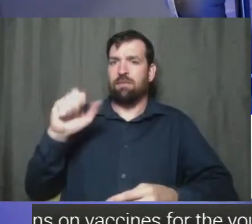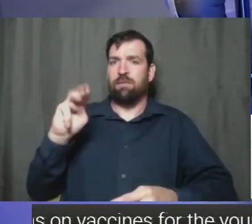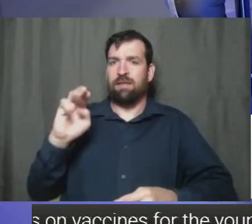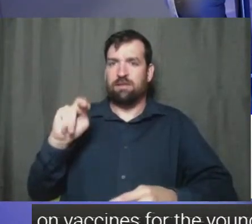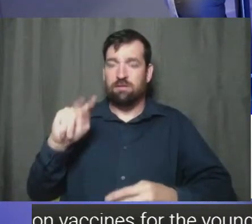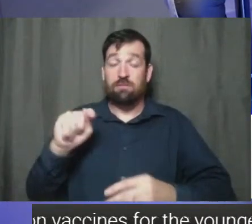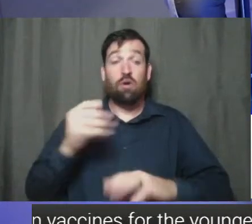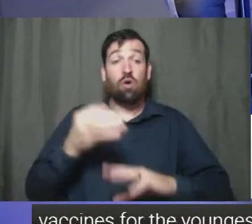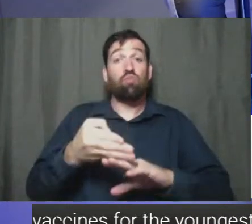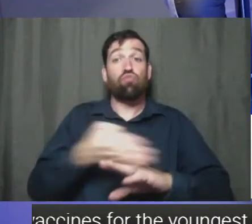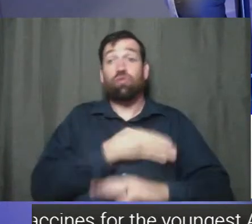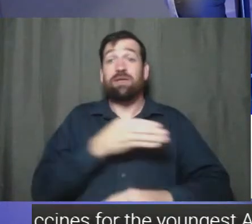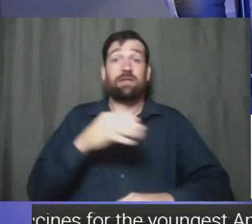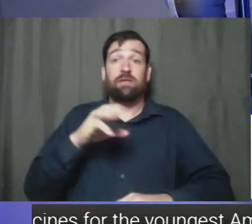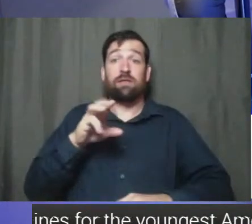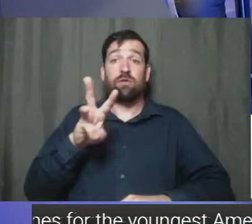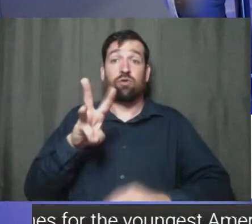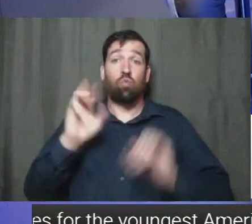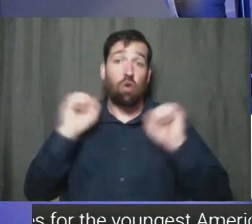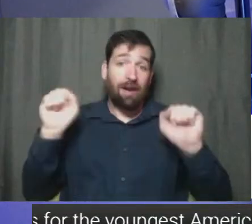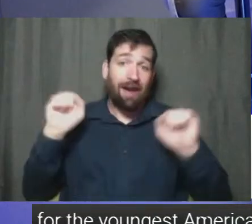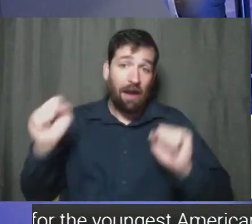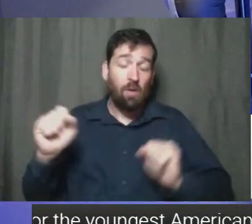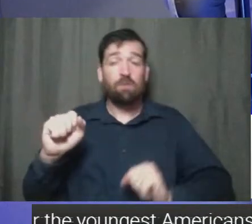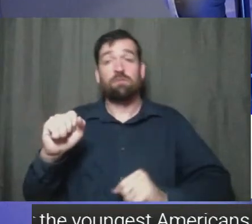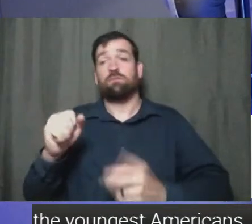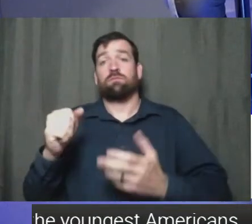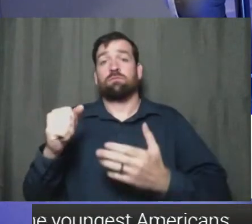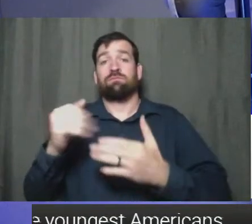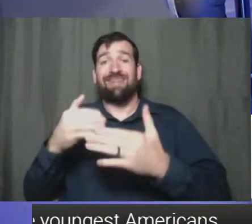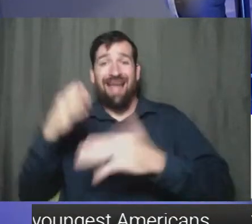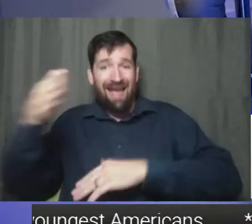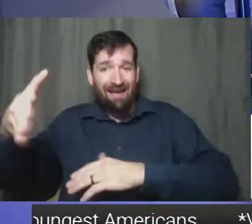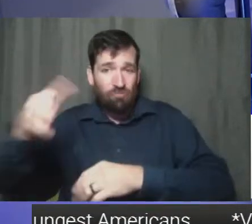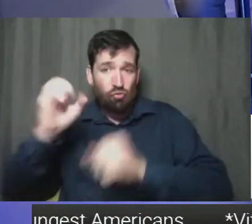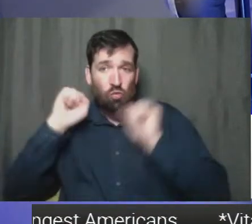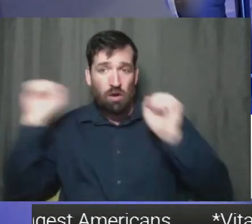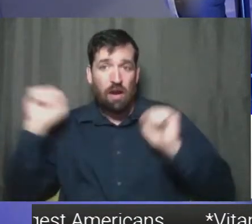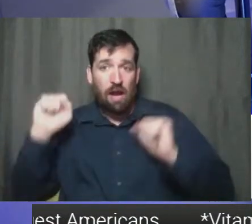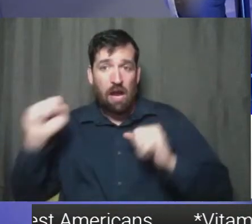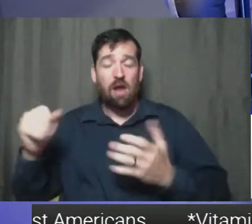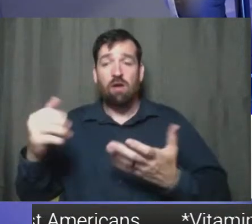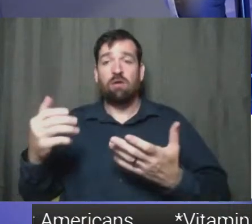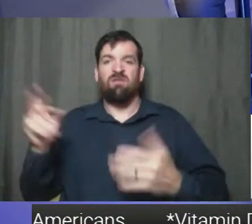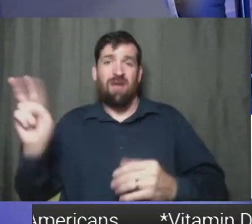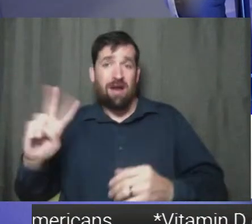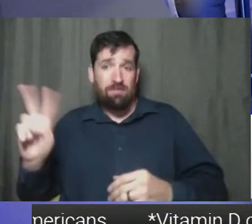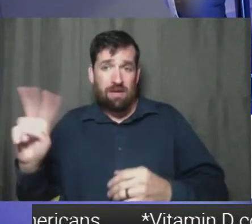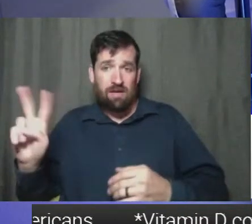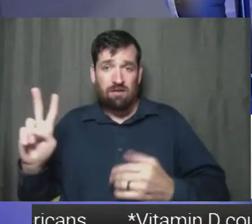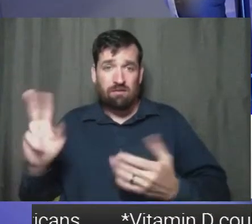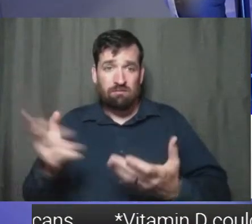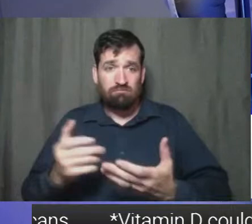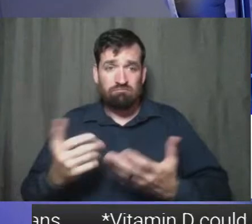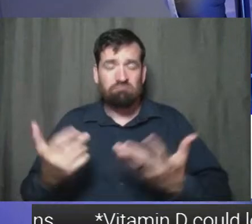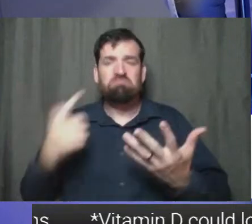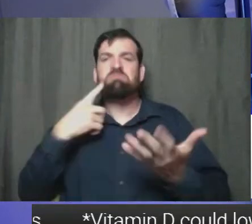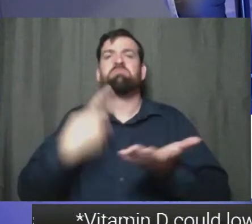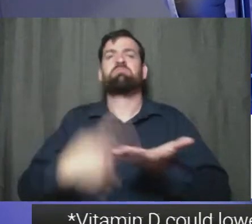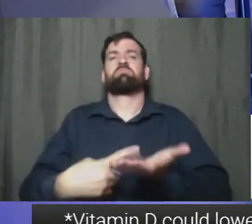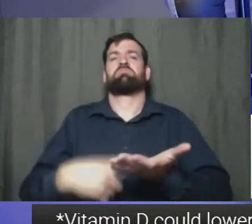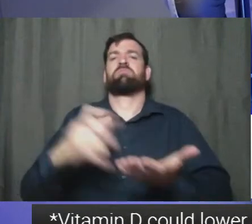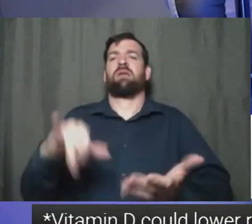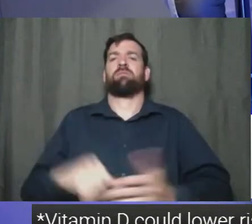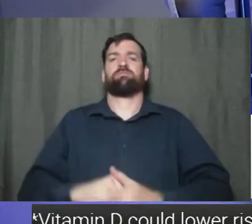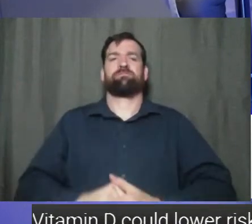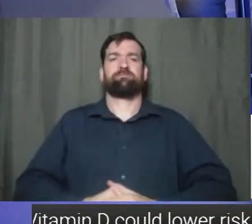workout. Many of us just take a daily multivitamin or a whole, fistful of them. So talk to us about those effects on our